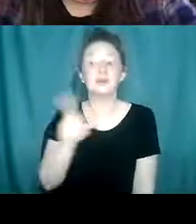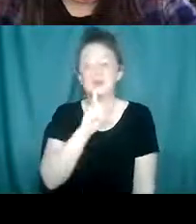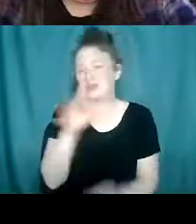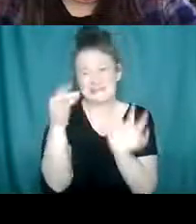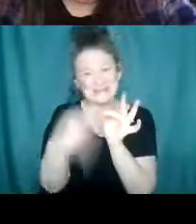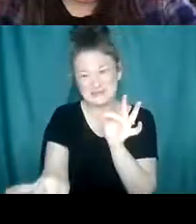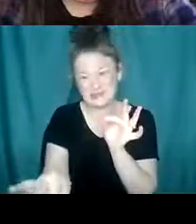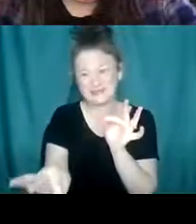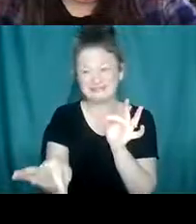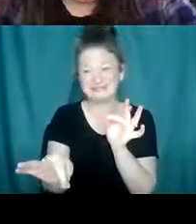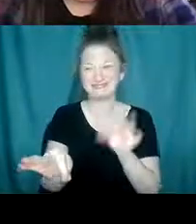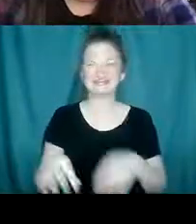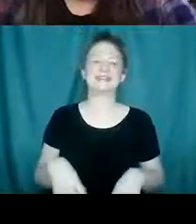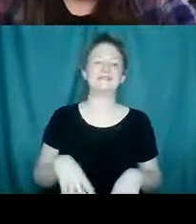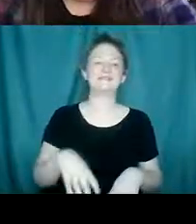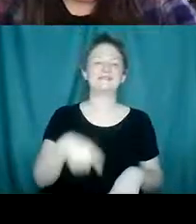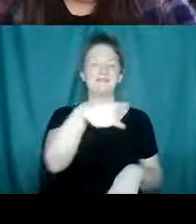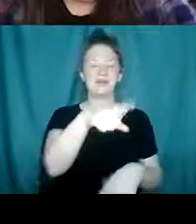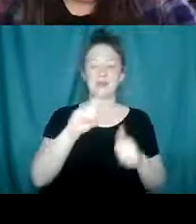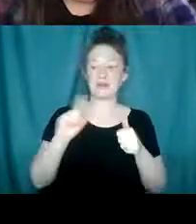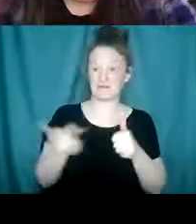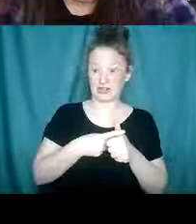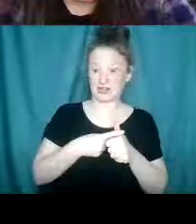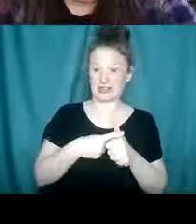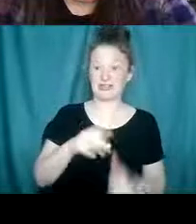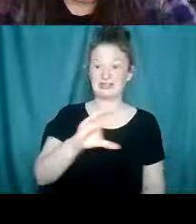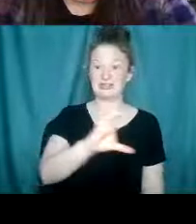simple. First, carbon dioxide